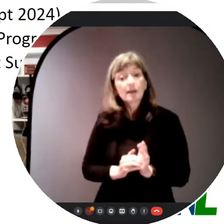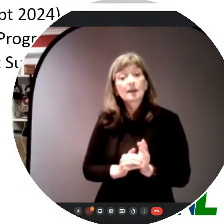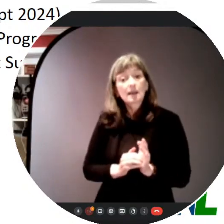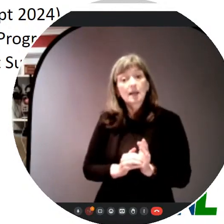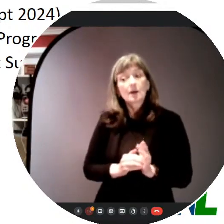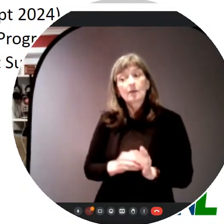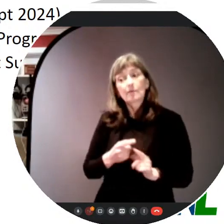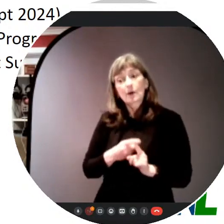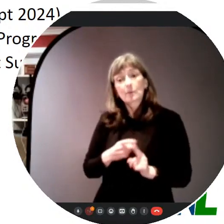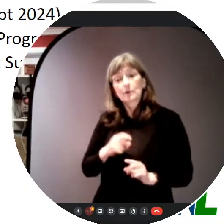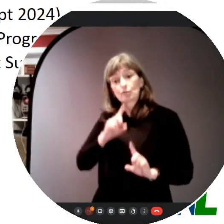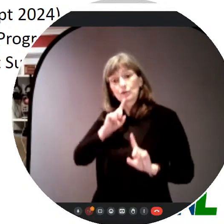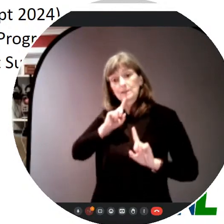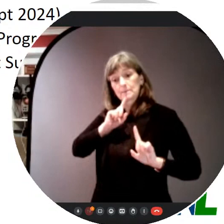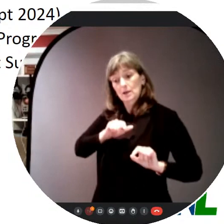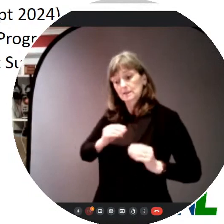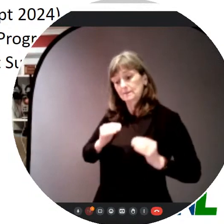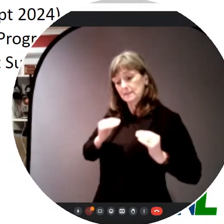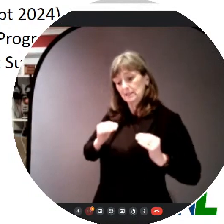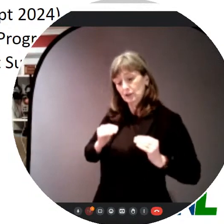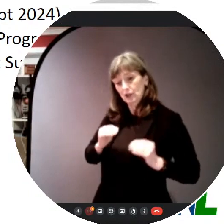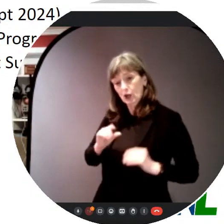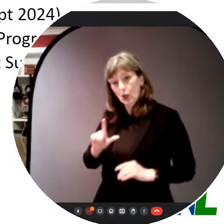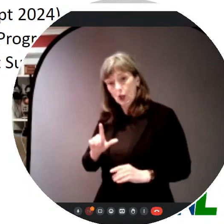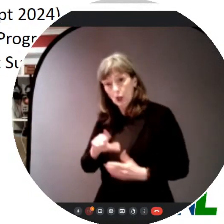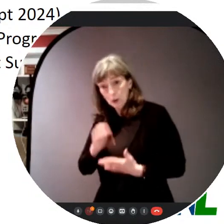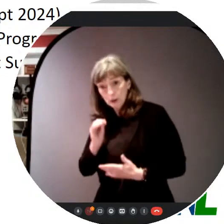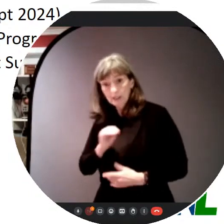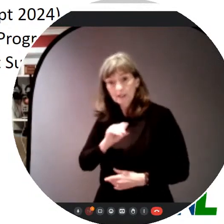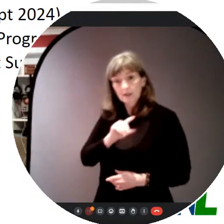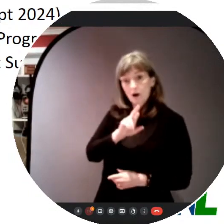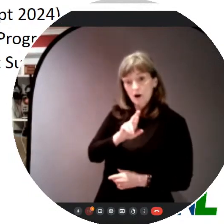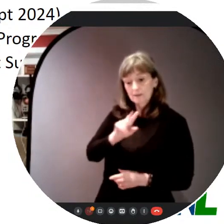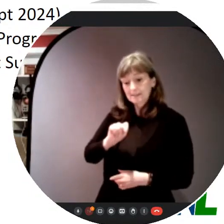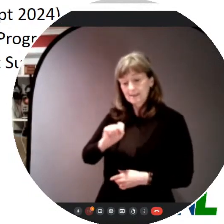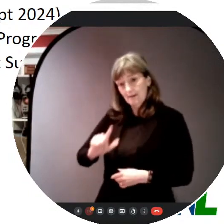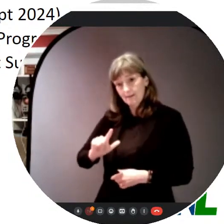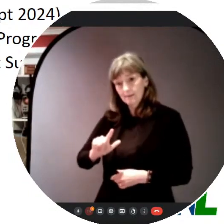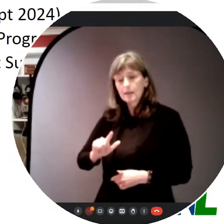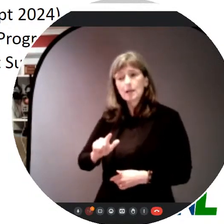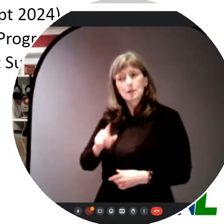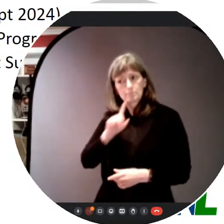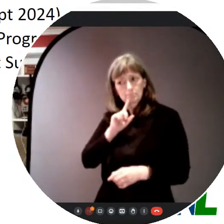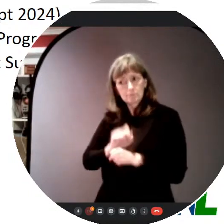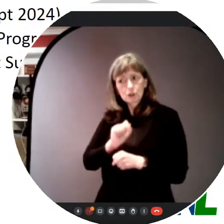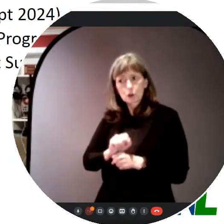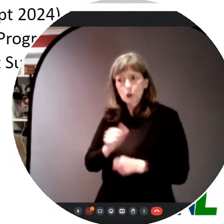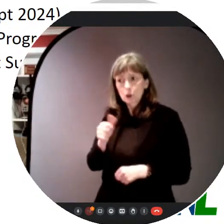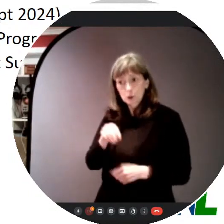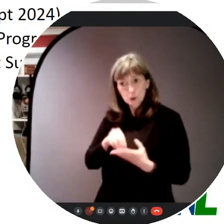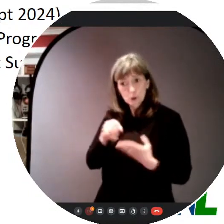and learning to ensure all students feel safe in their learning, wherever they are in their learning journey.